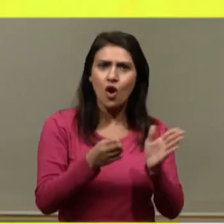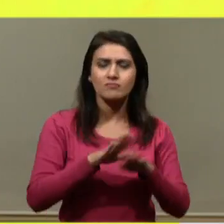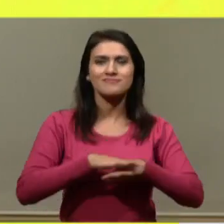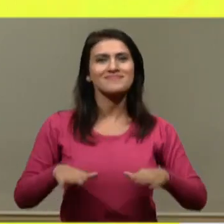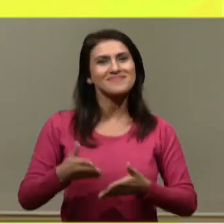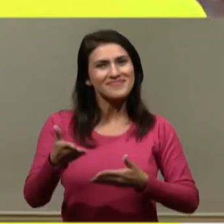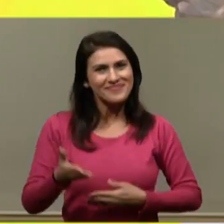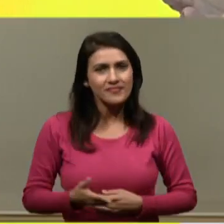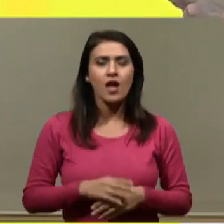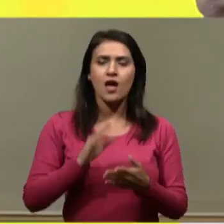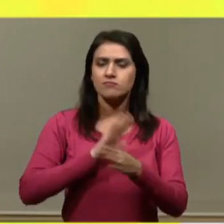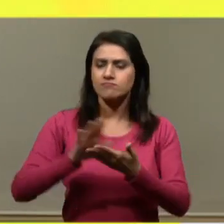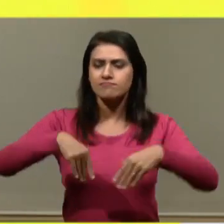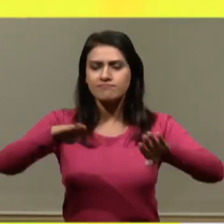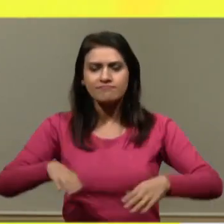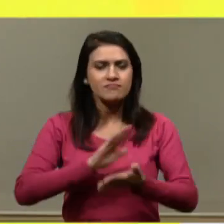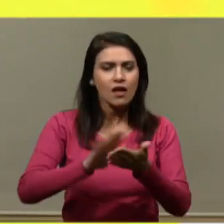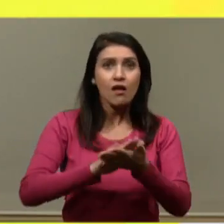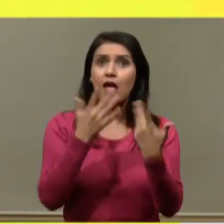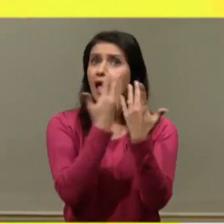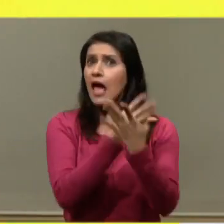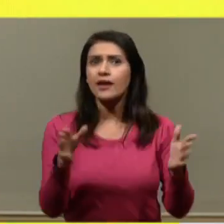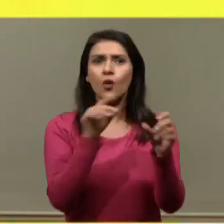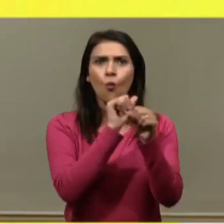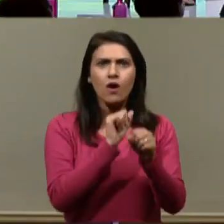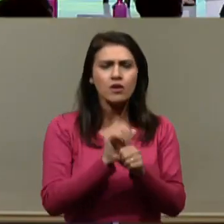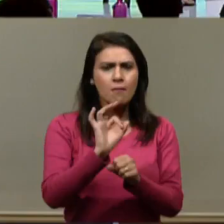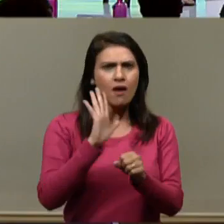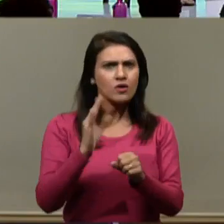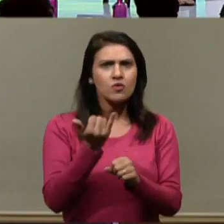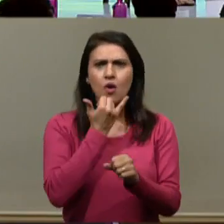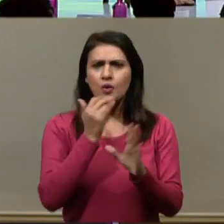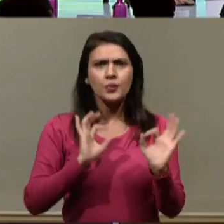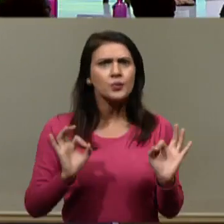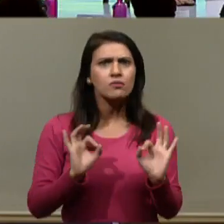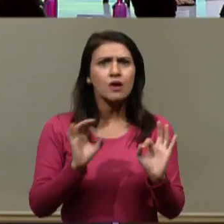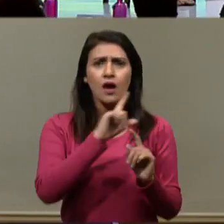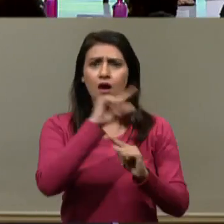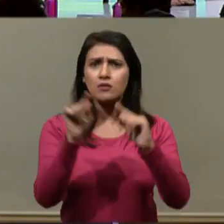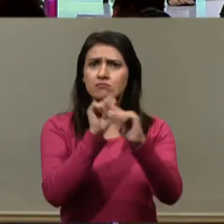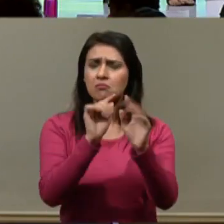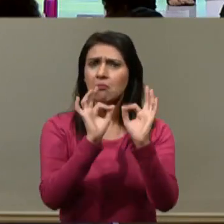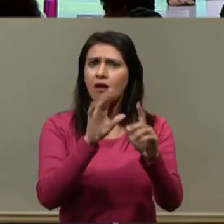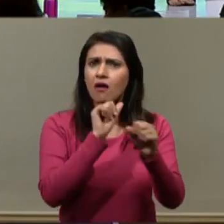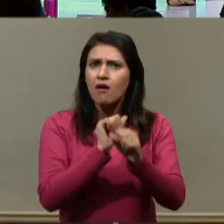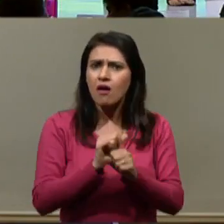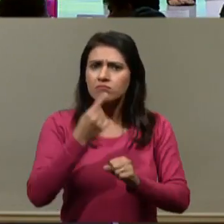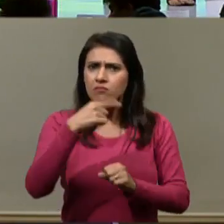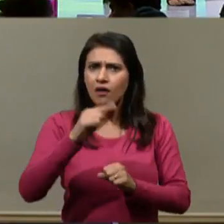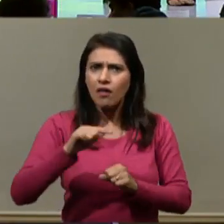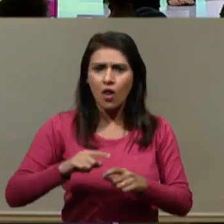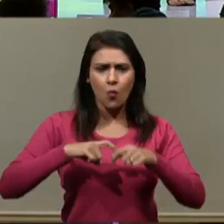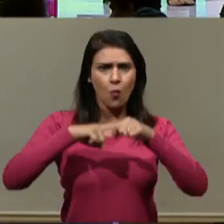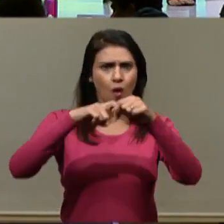desk, whether they in keeping. And they observe that the service is being given to them the way they want to receive it. And it is of good